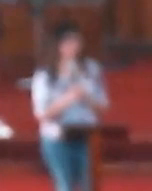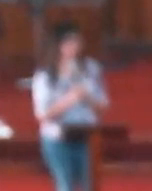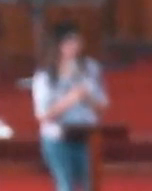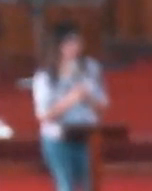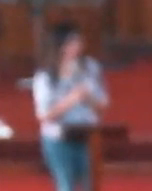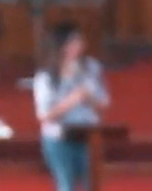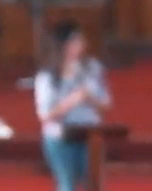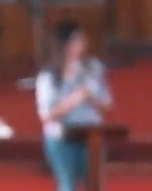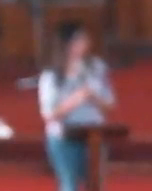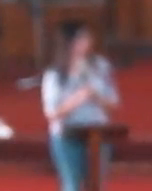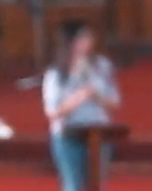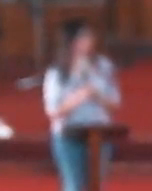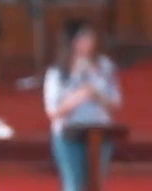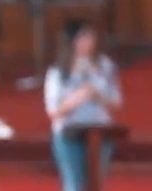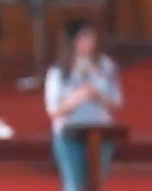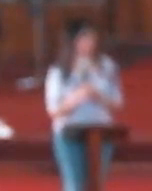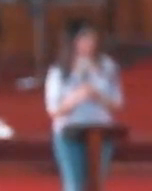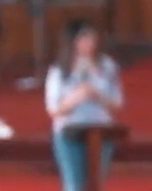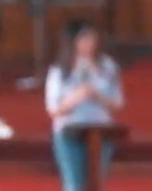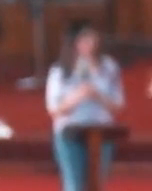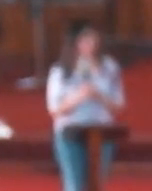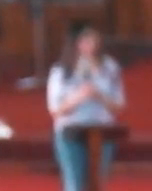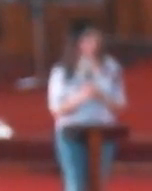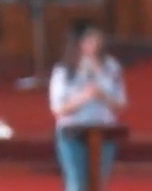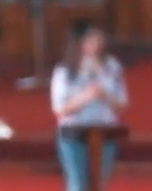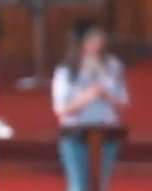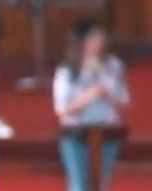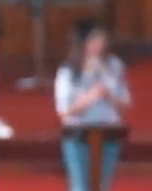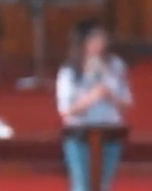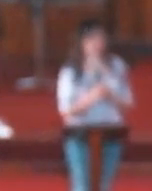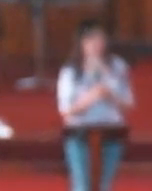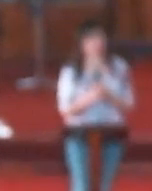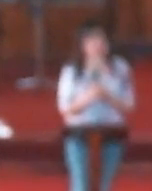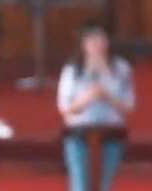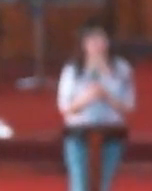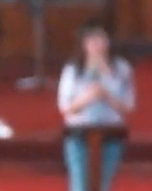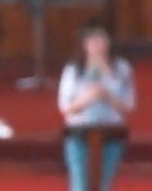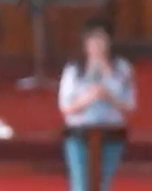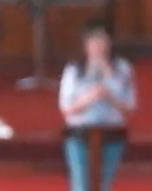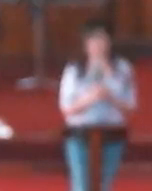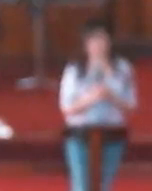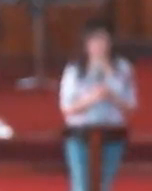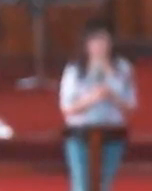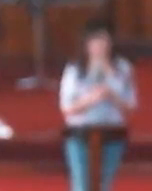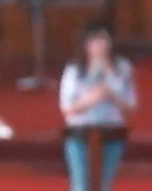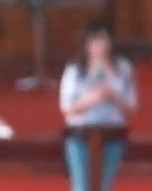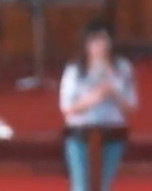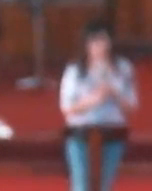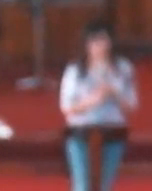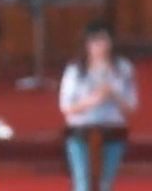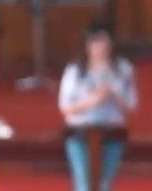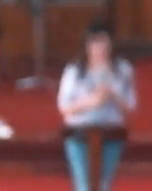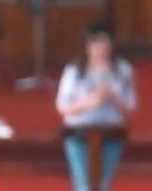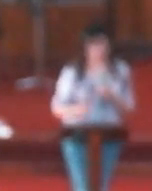prophet told her to do. Pero Dios le había dicho antes, no por medio del profeta. Vea el versículo